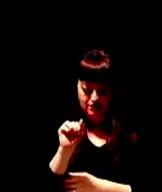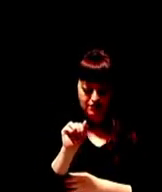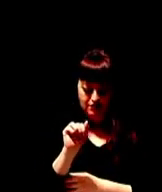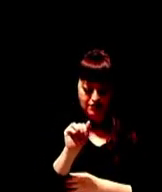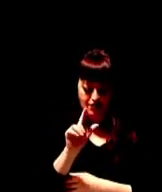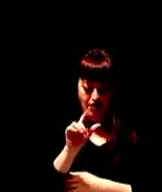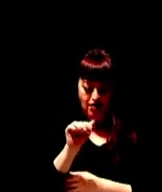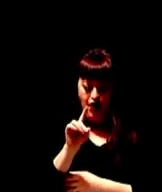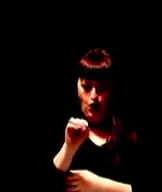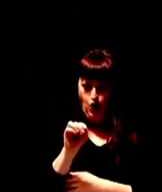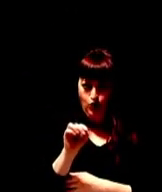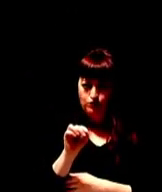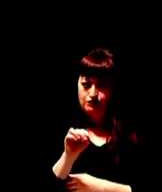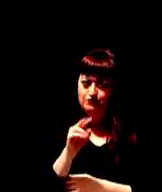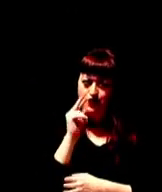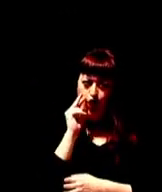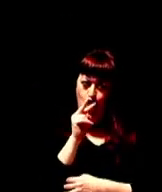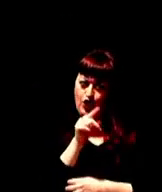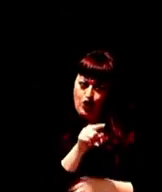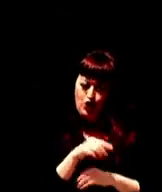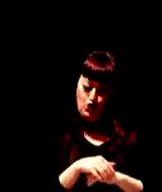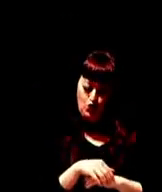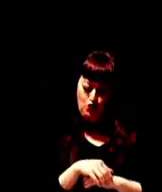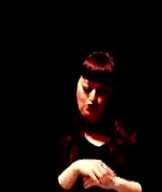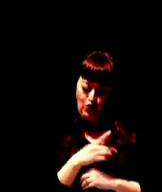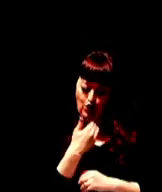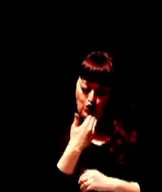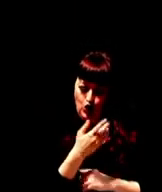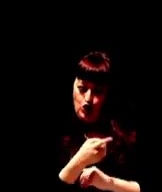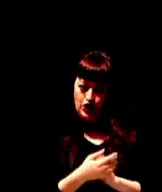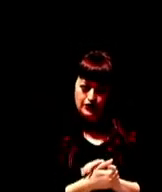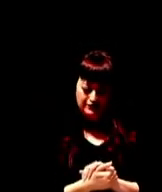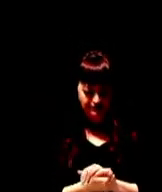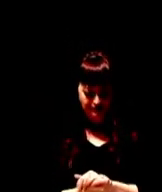Emma J. Lotto? I'm looking at you, girl.